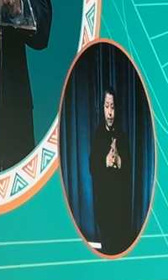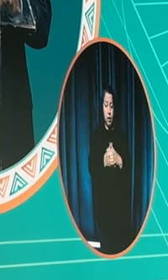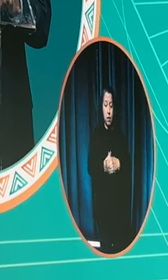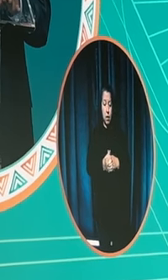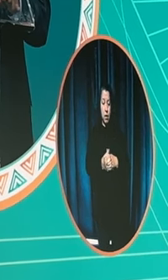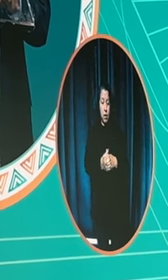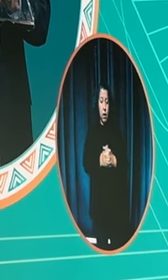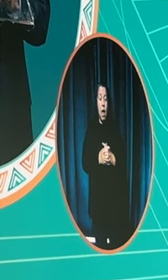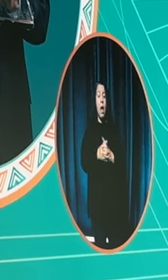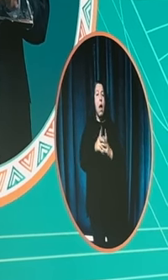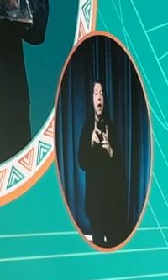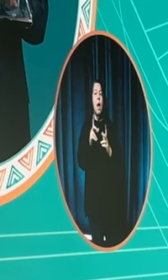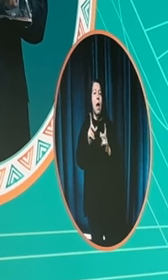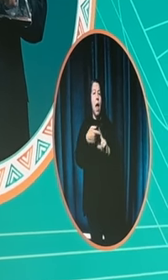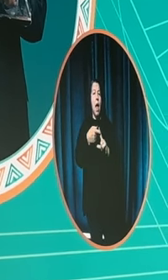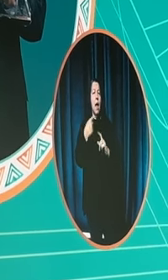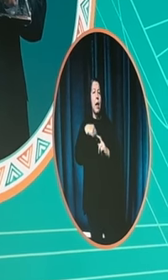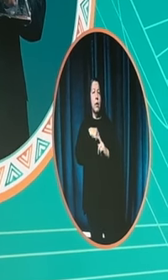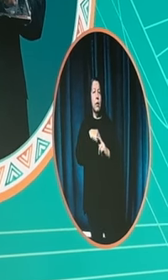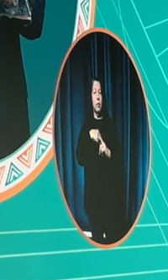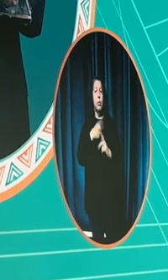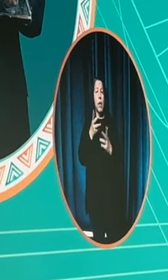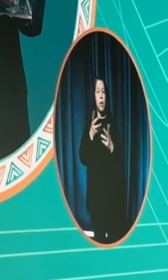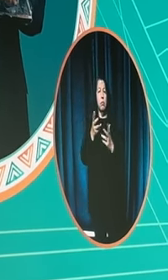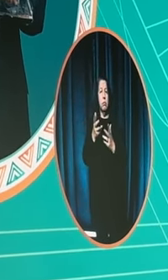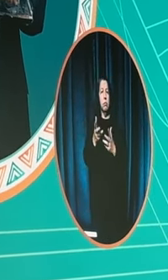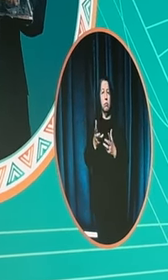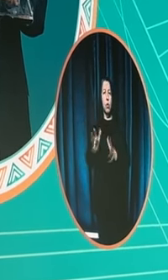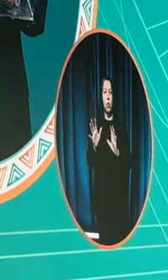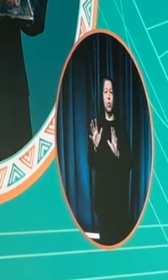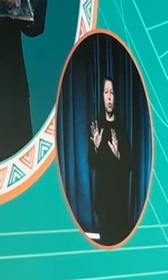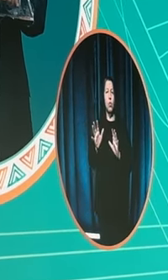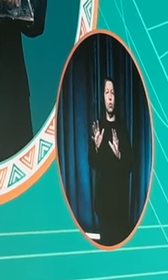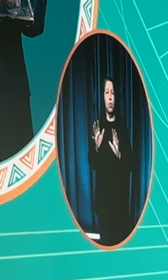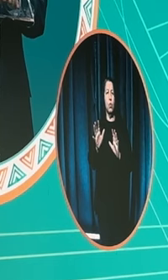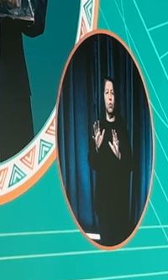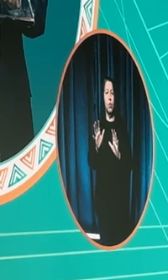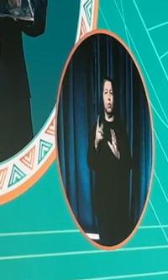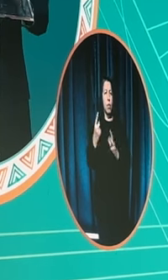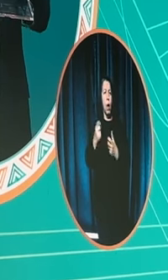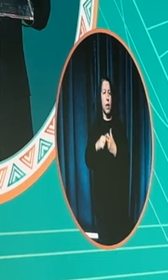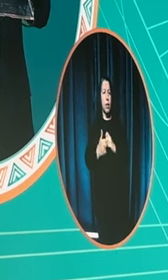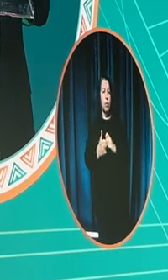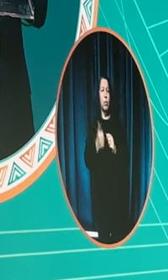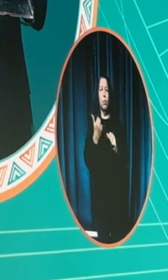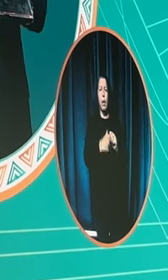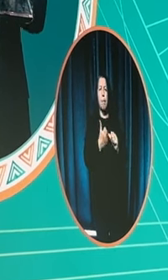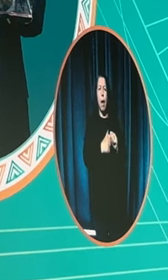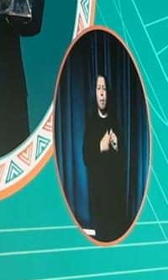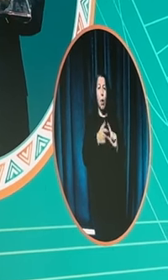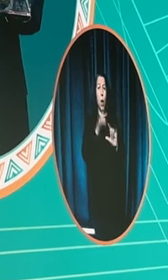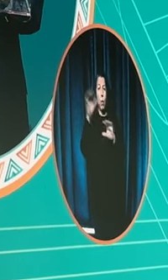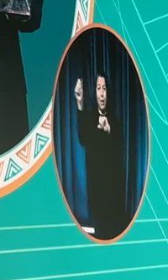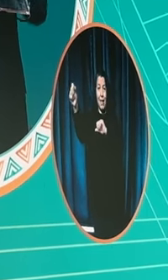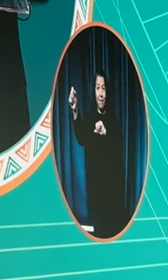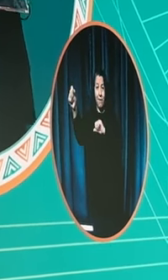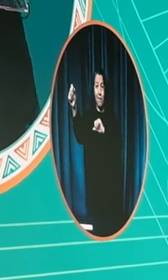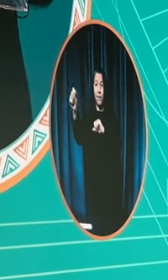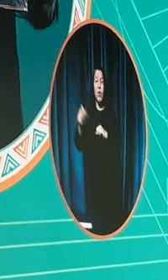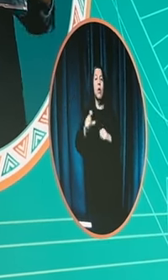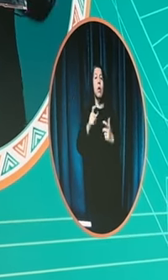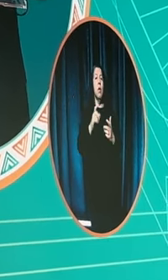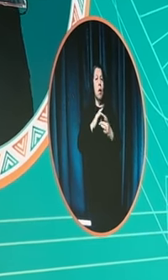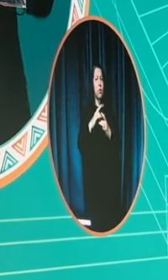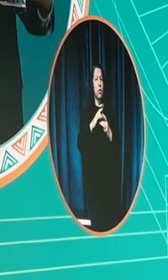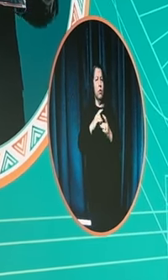as we conclude an issue, we have to remember that when we head out the door, we need to do so in a unified manner. We